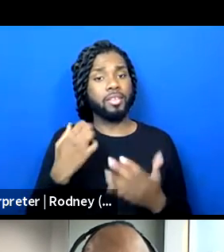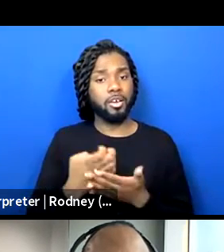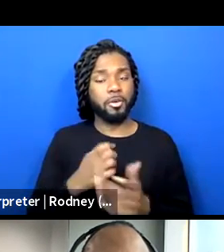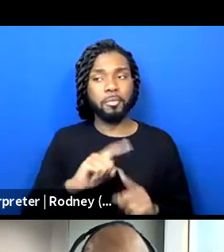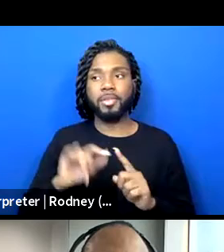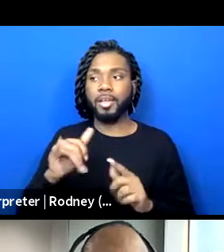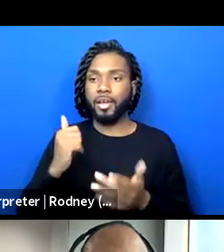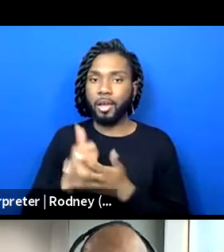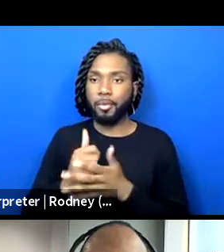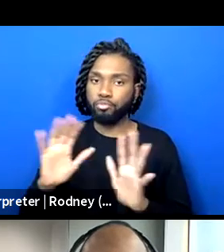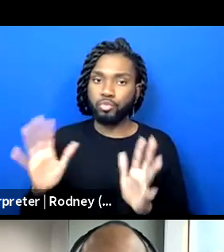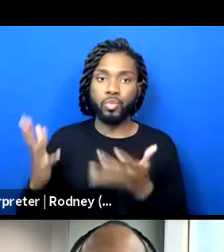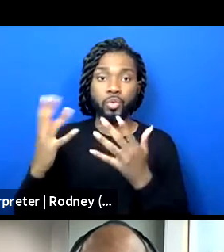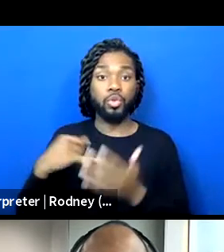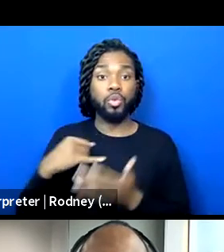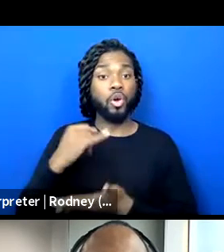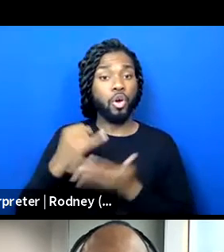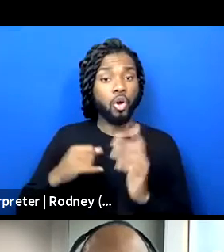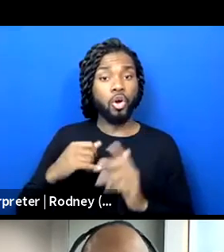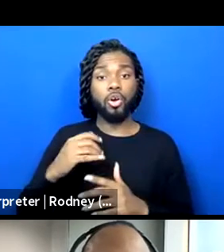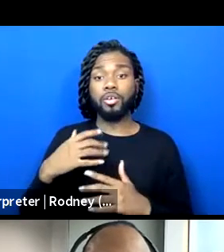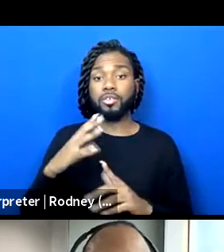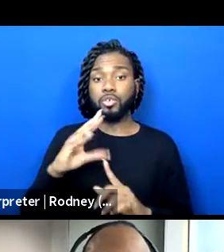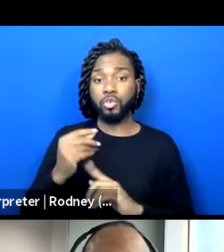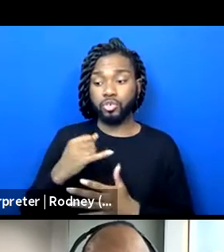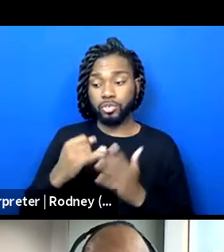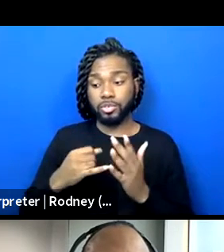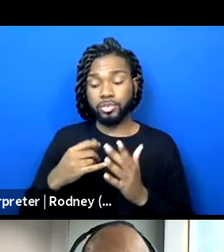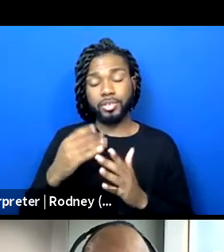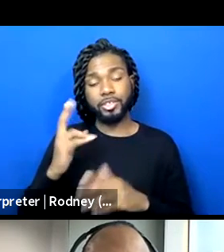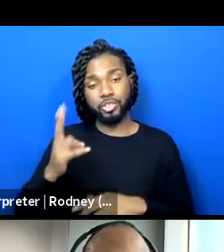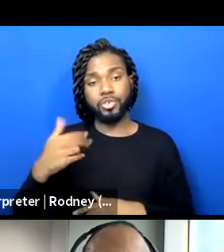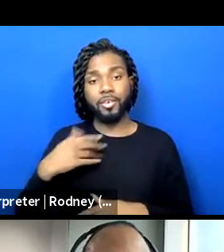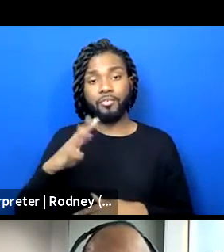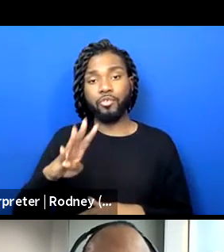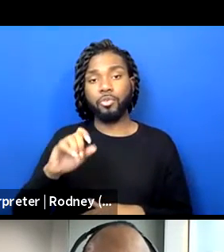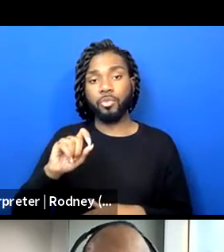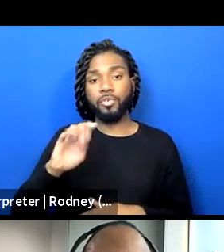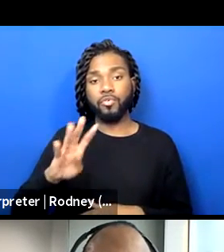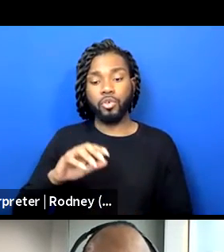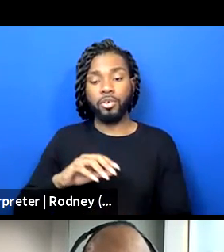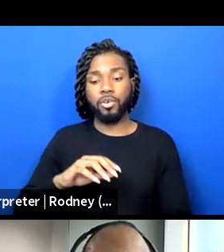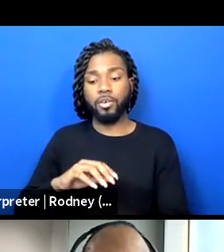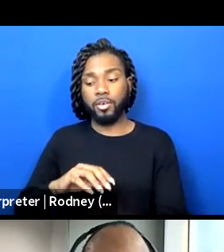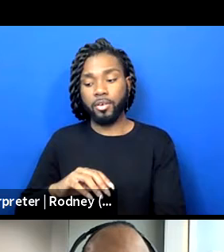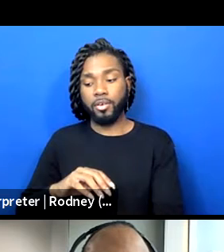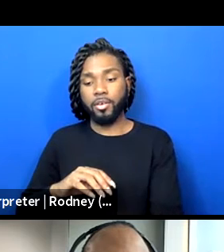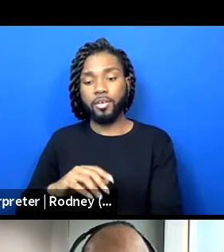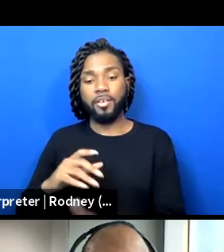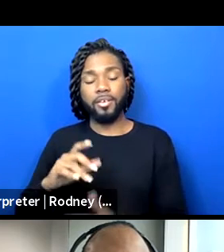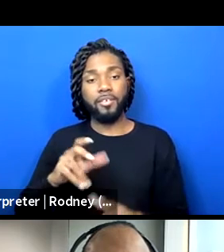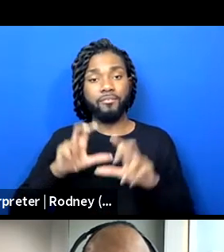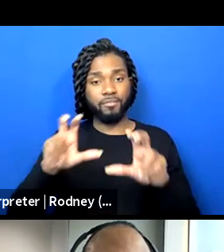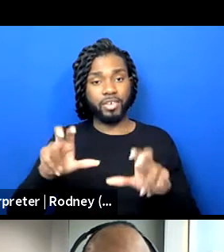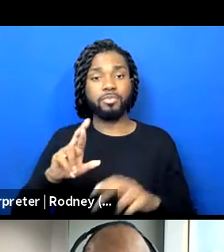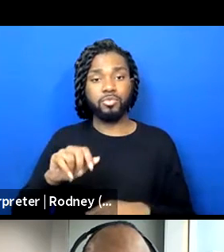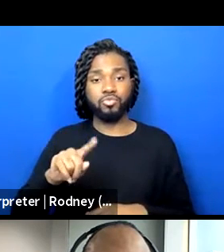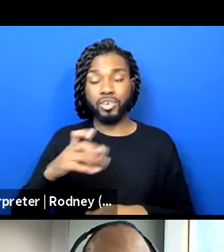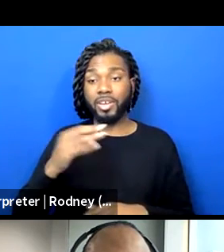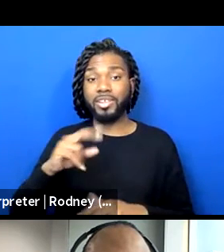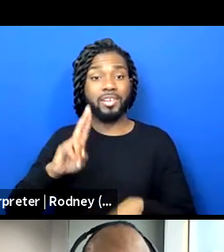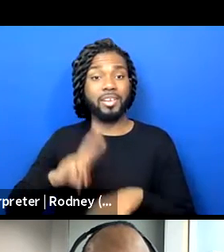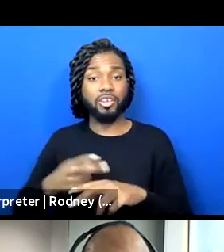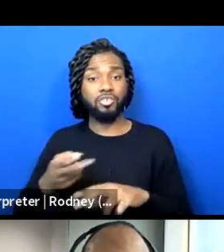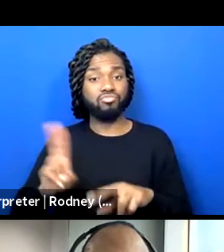The arts industry and culture has a 4.4 investment growth rate, and the national growth rate is only